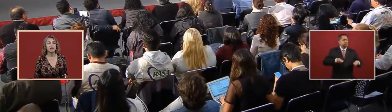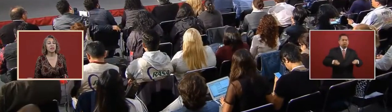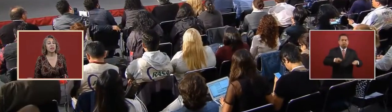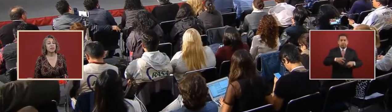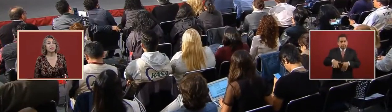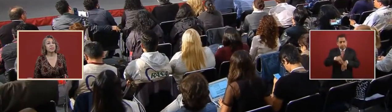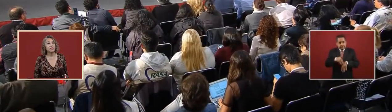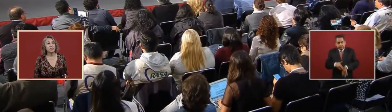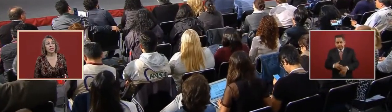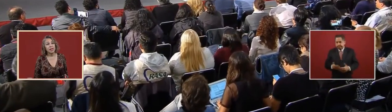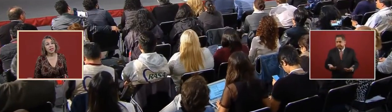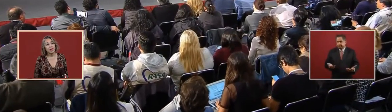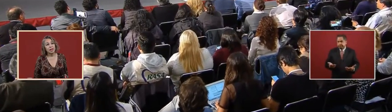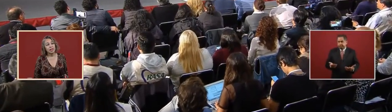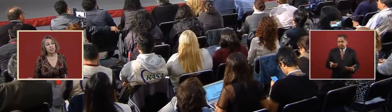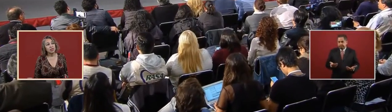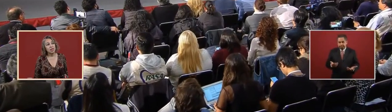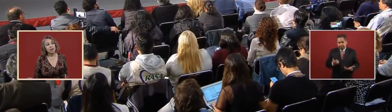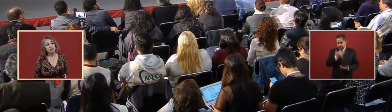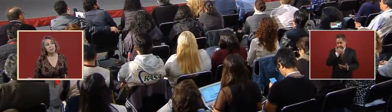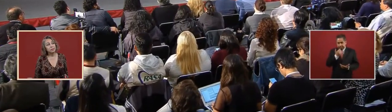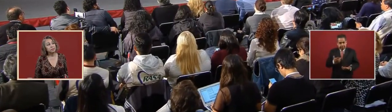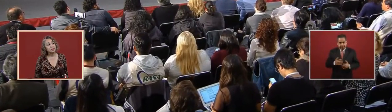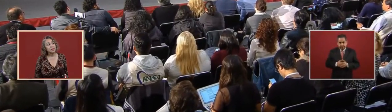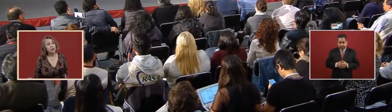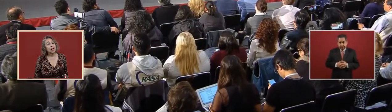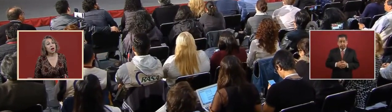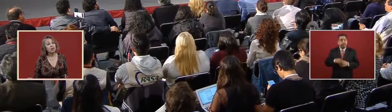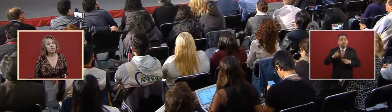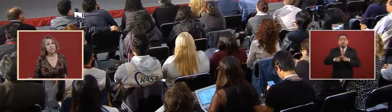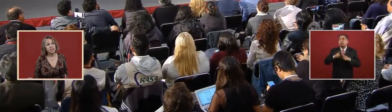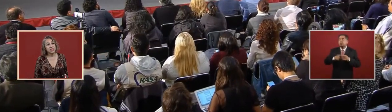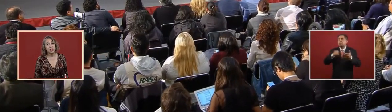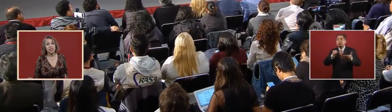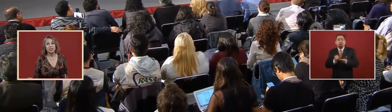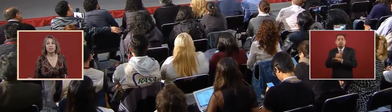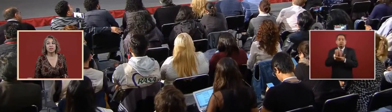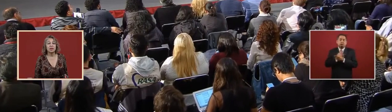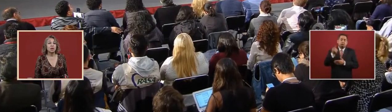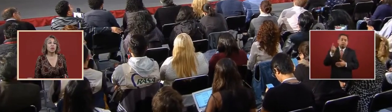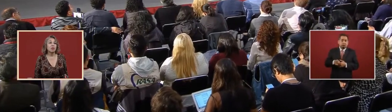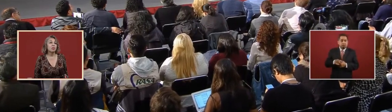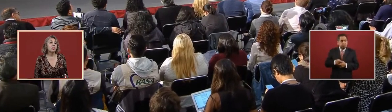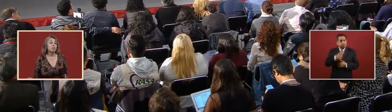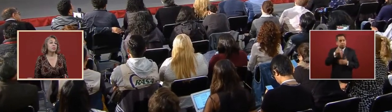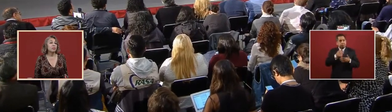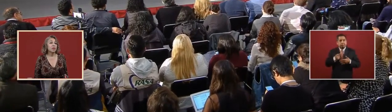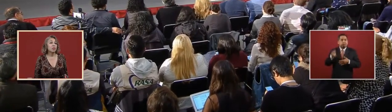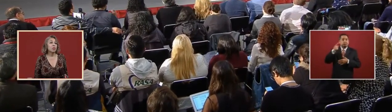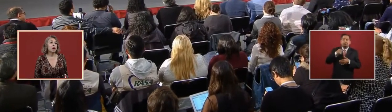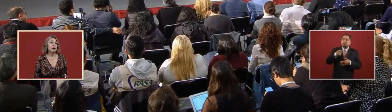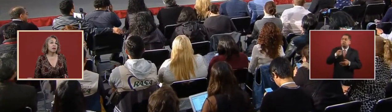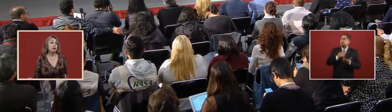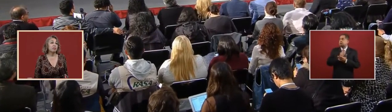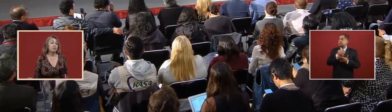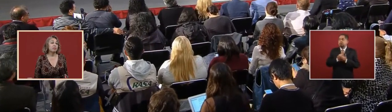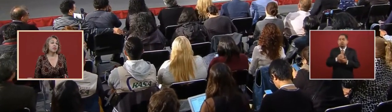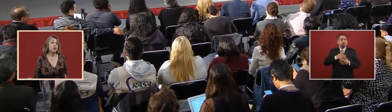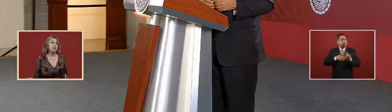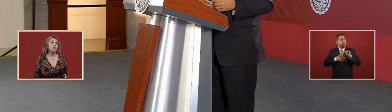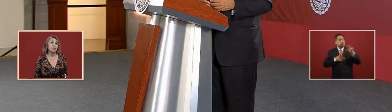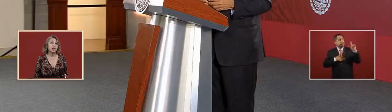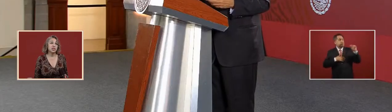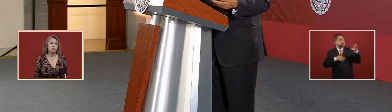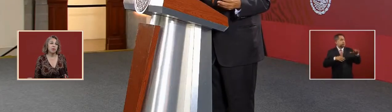workers. Ya, entonces, so then, todas las decisiones, all the decisions eran para were los influyentes,